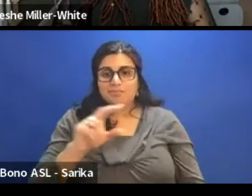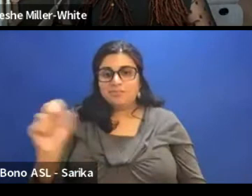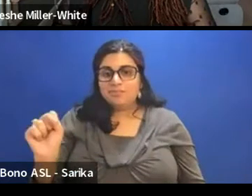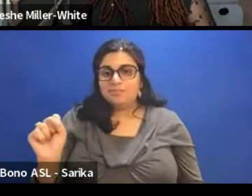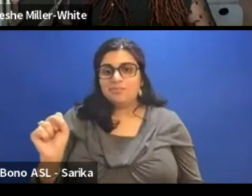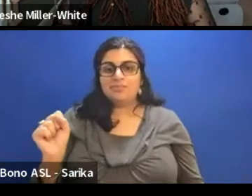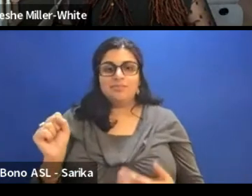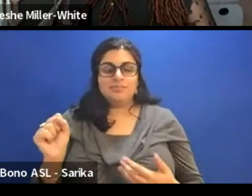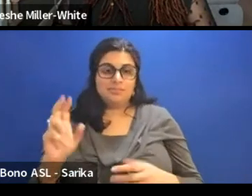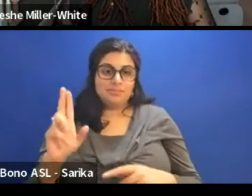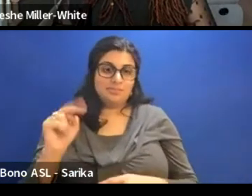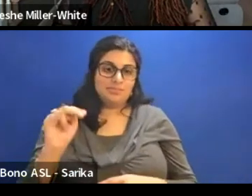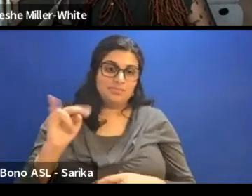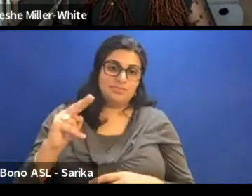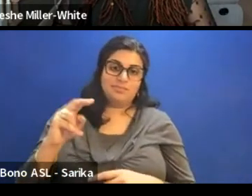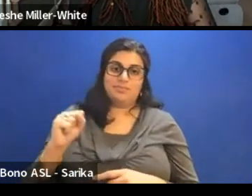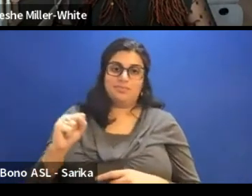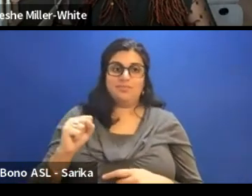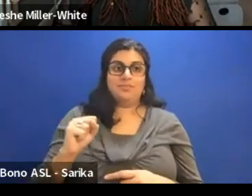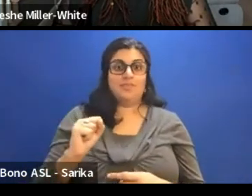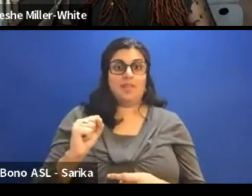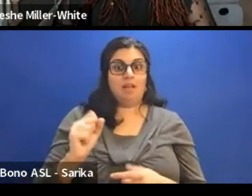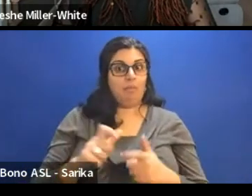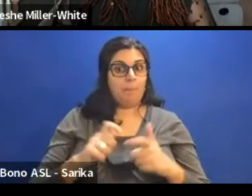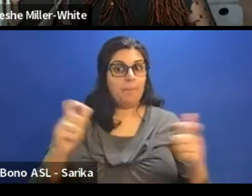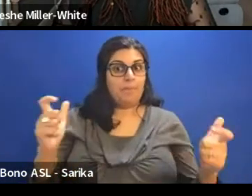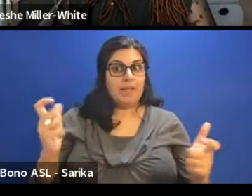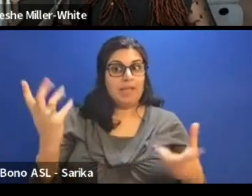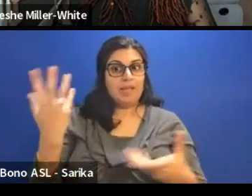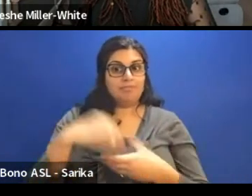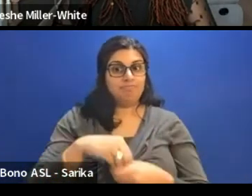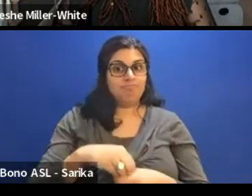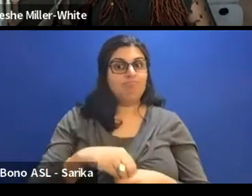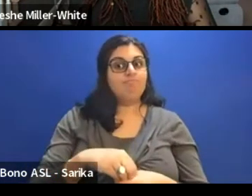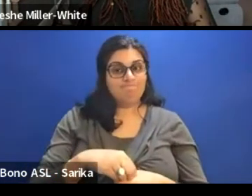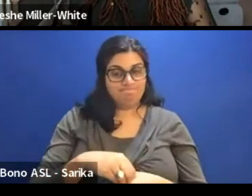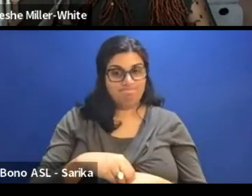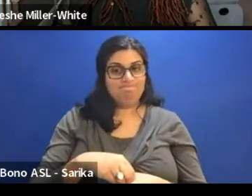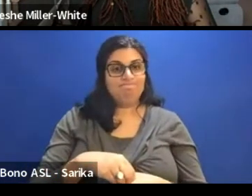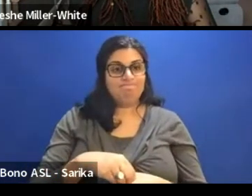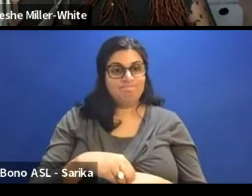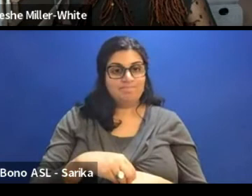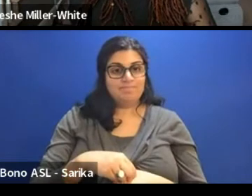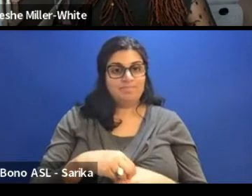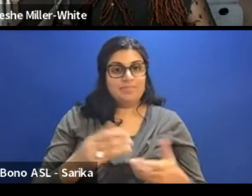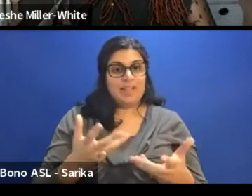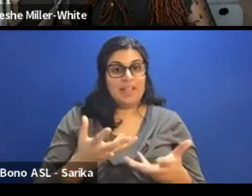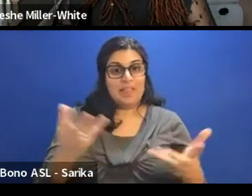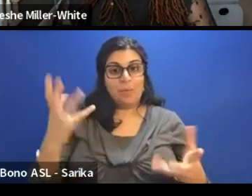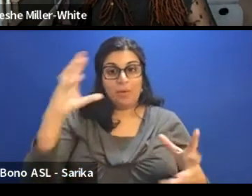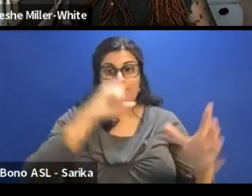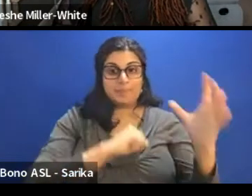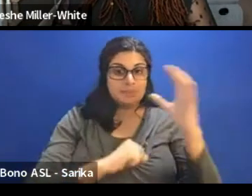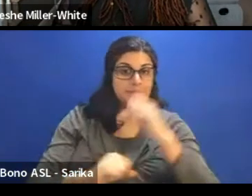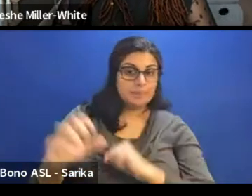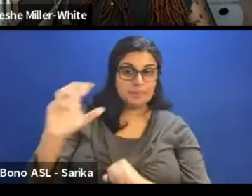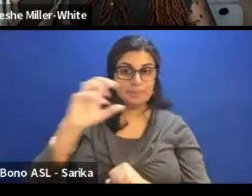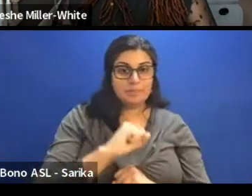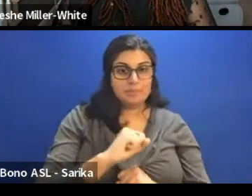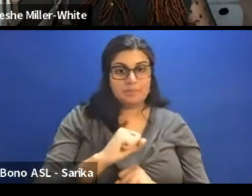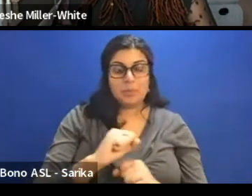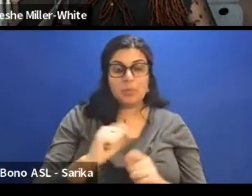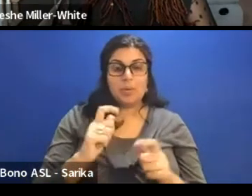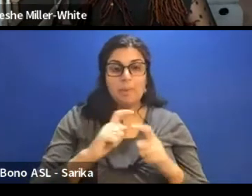the unions have such a big role and there were things that were missing, right? We were missing that